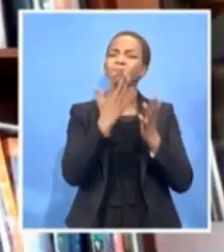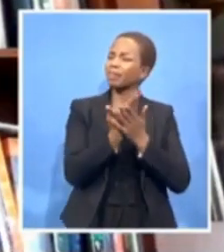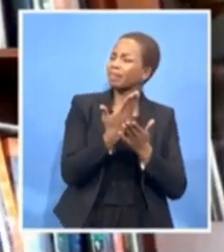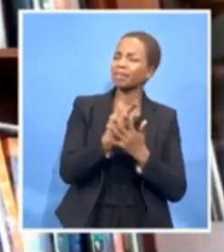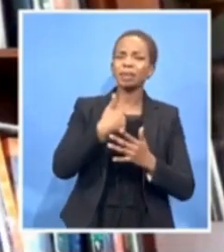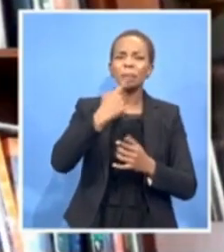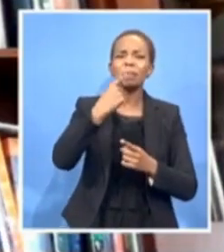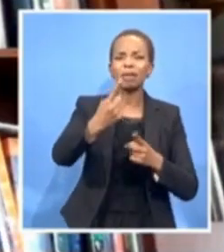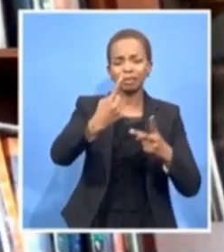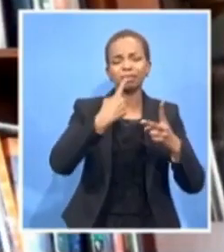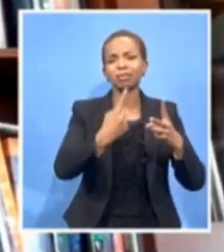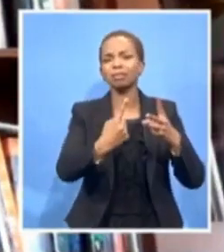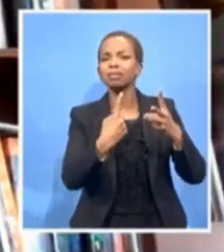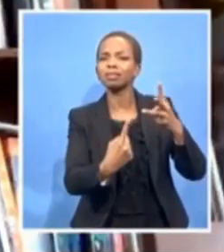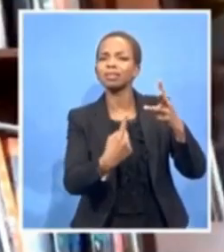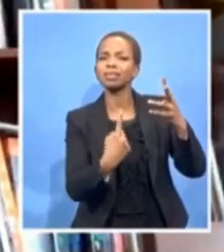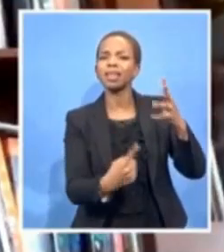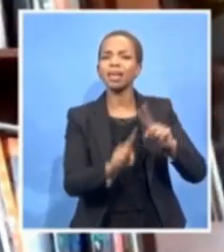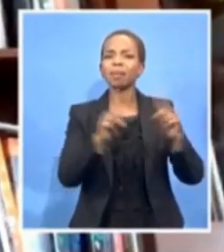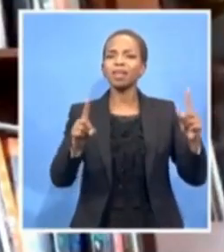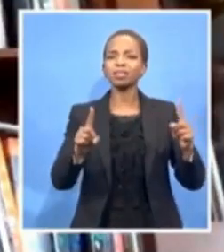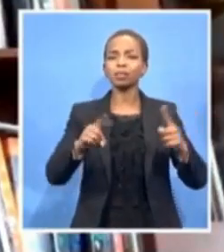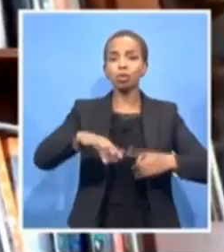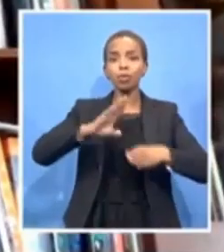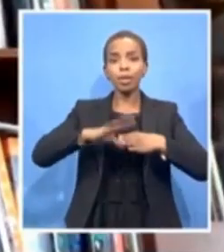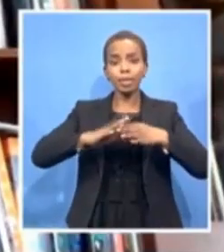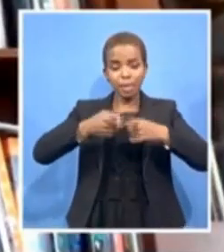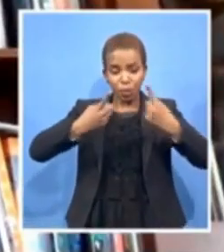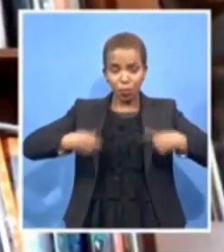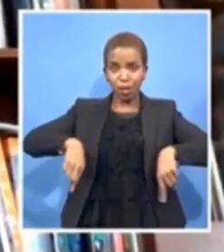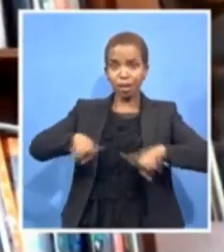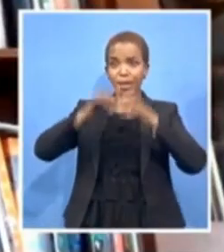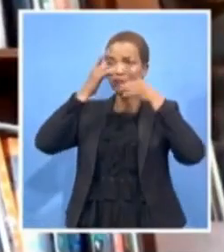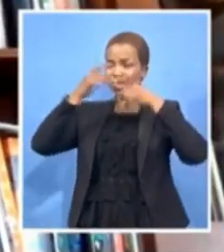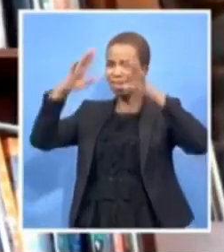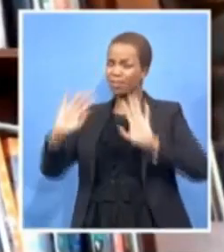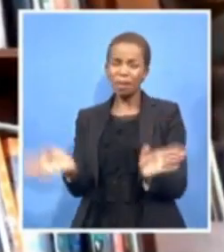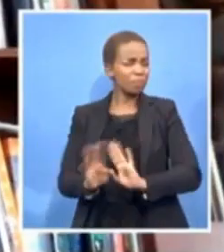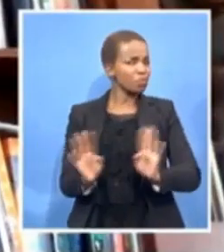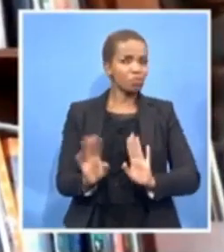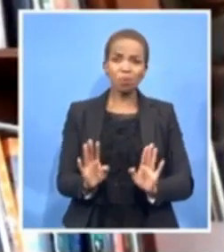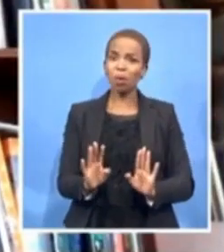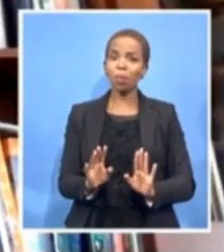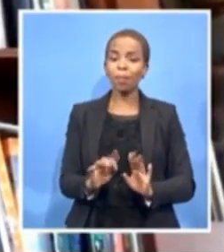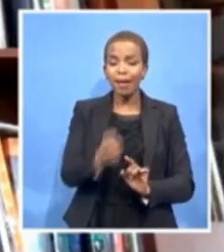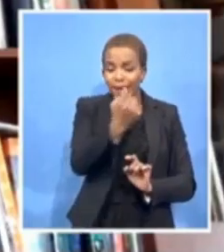up. We should not give up on any one of us, because united we